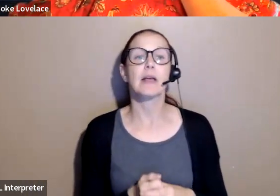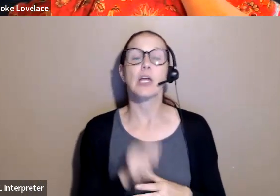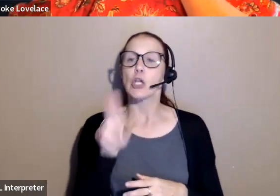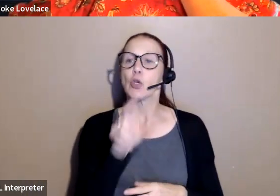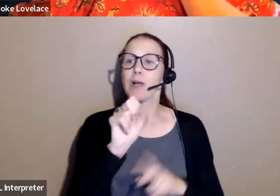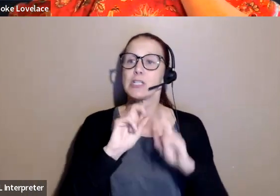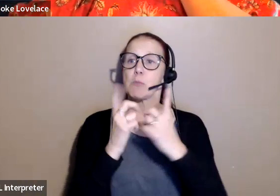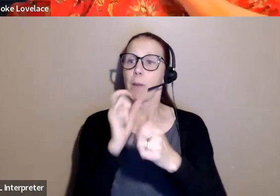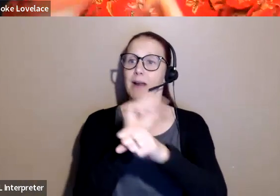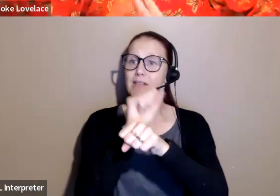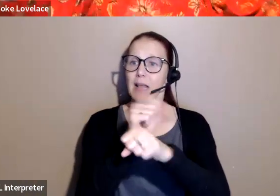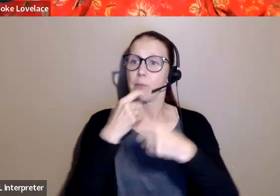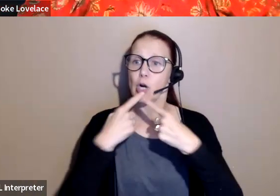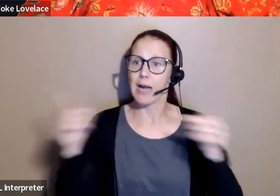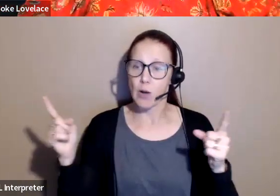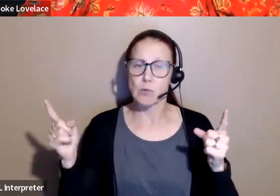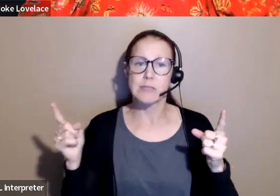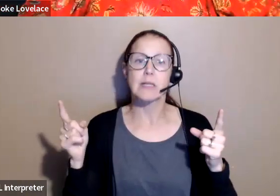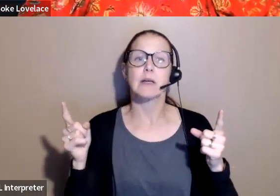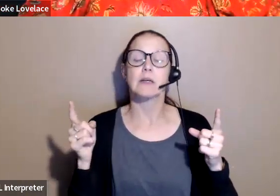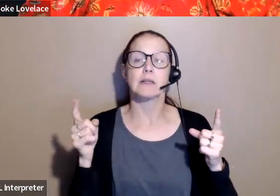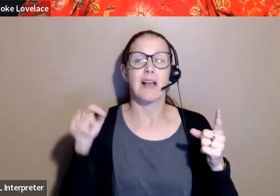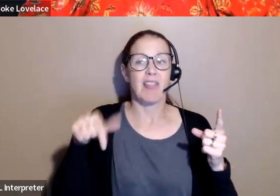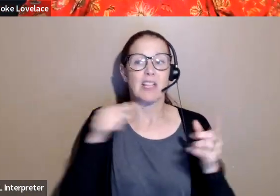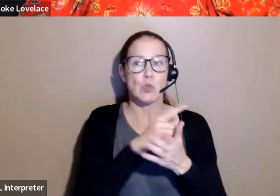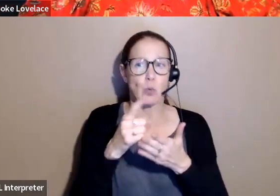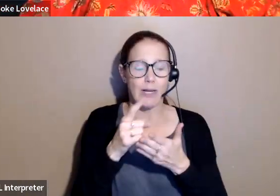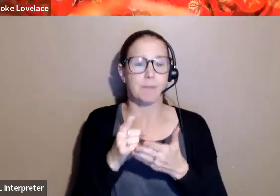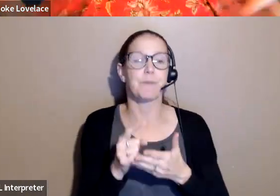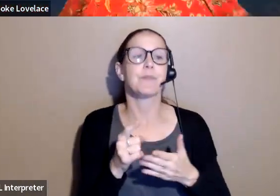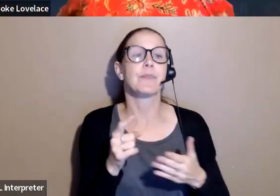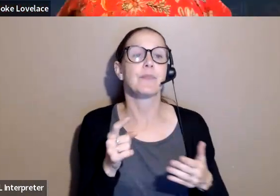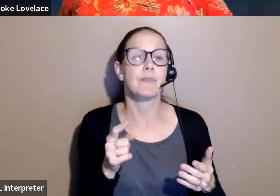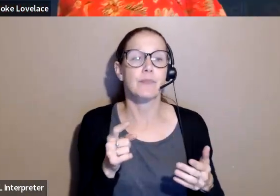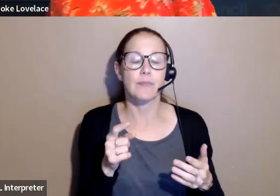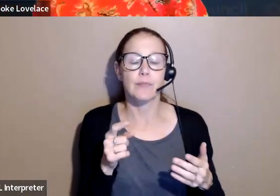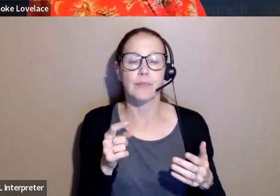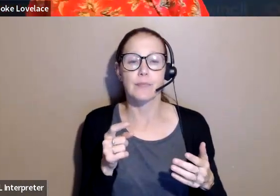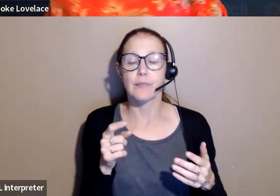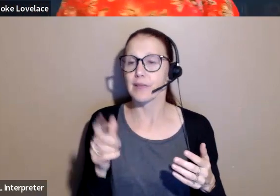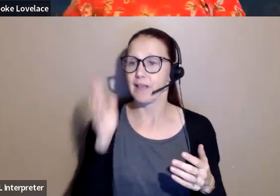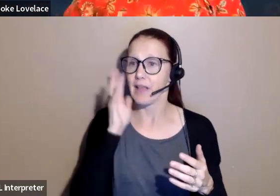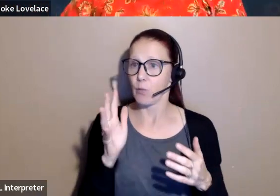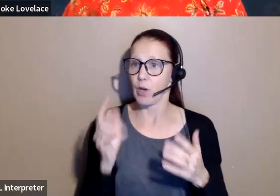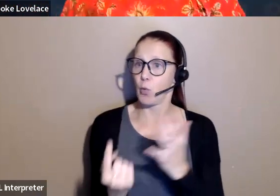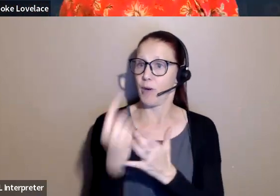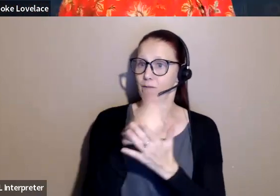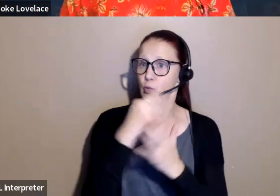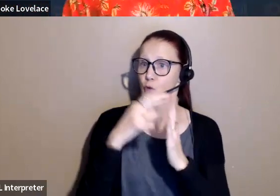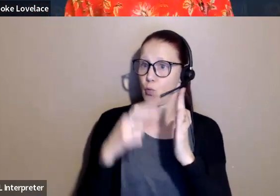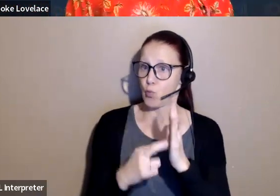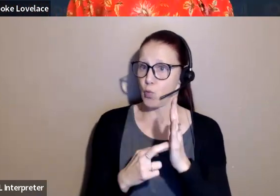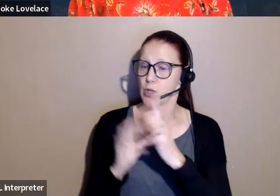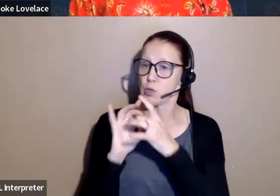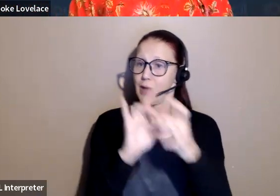Department of Labor announced earlier this week that they were going to be reviewing the rules related